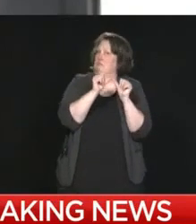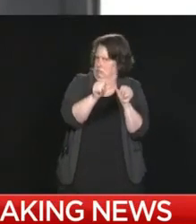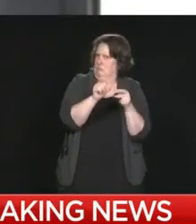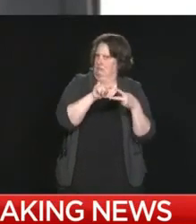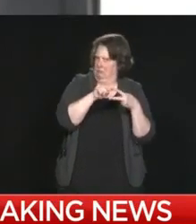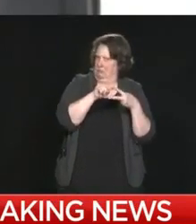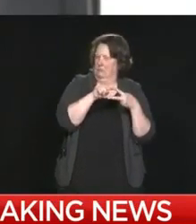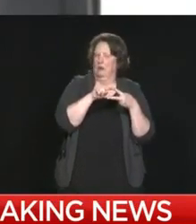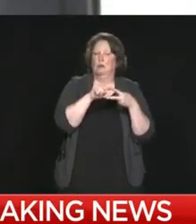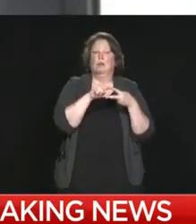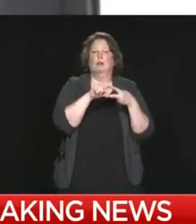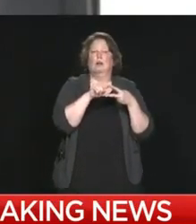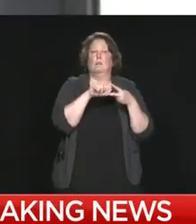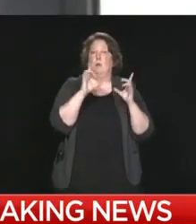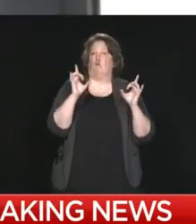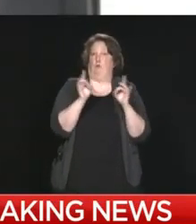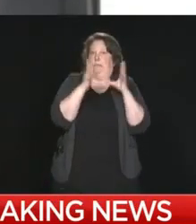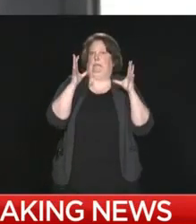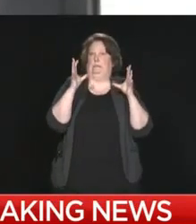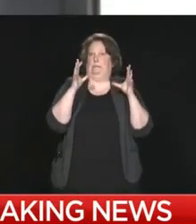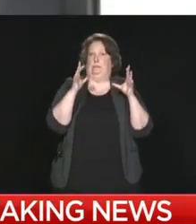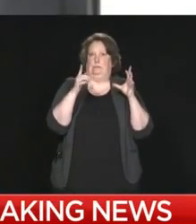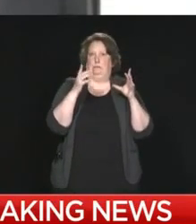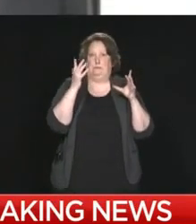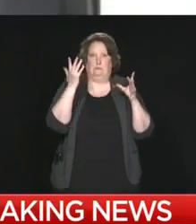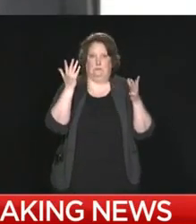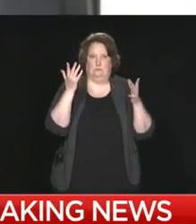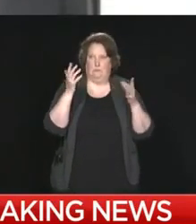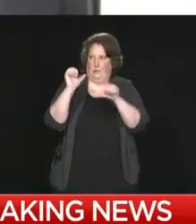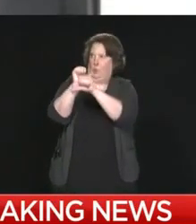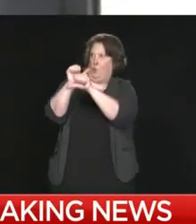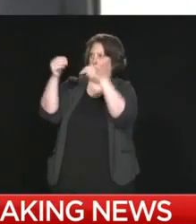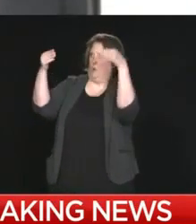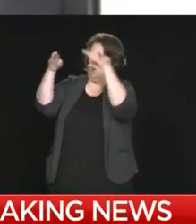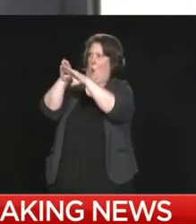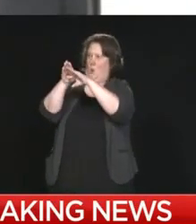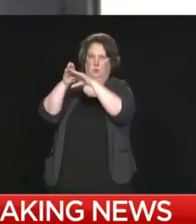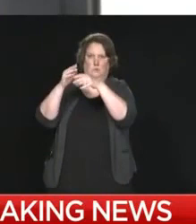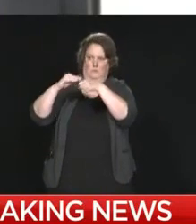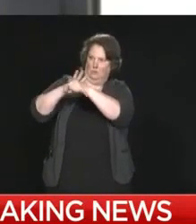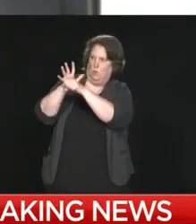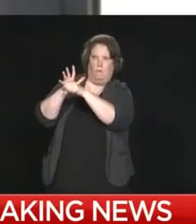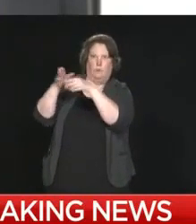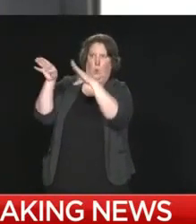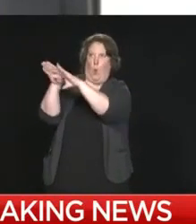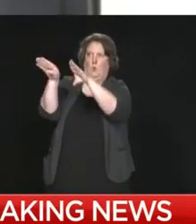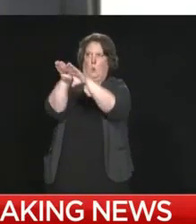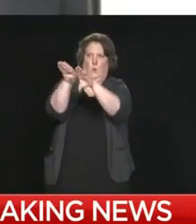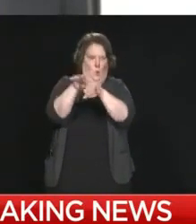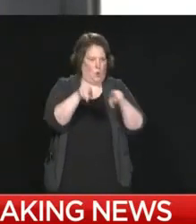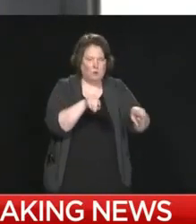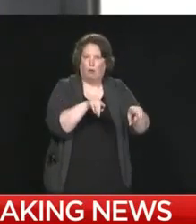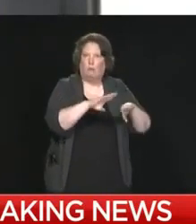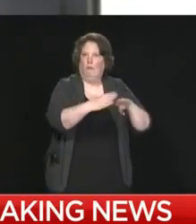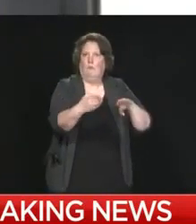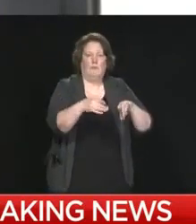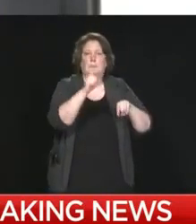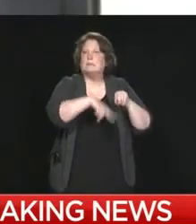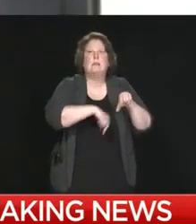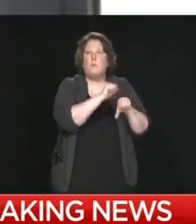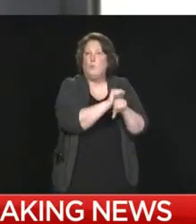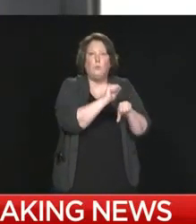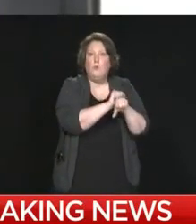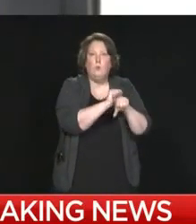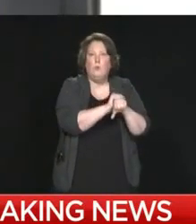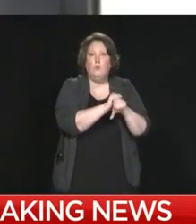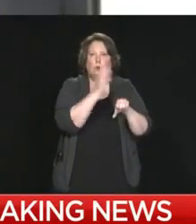time of crisis when they lost their jobs because of COVID-19. They cannot work because